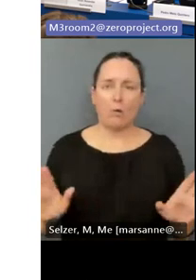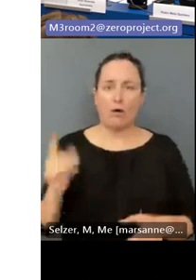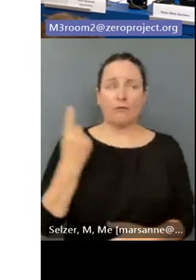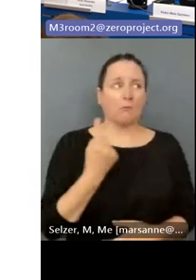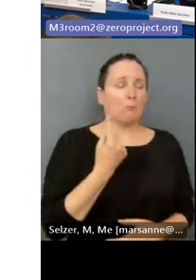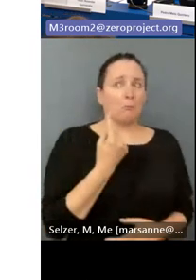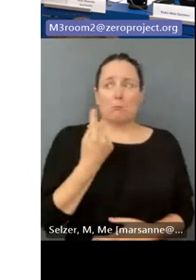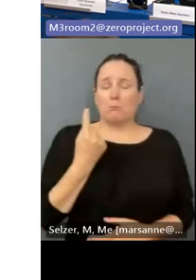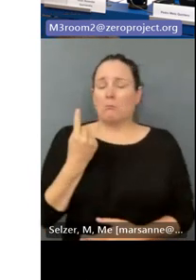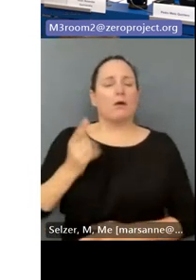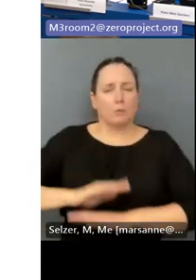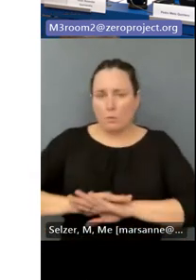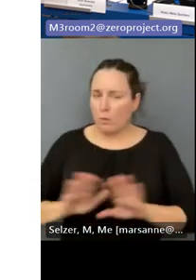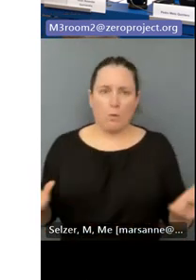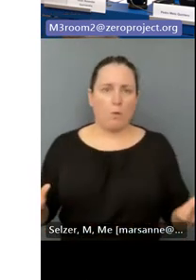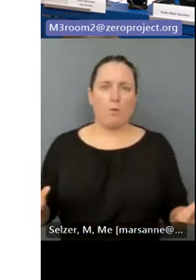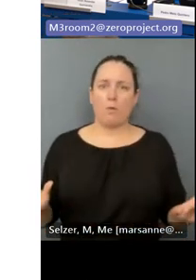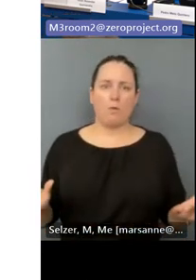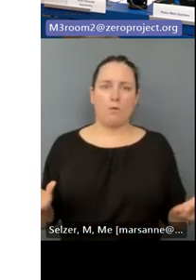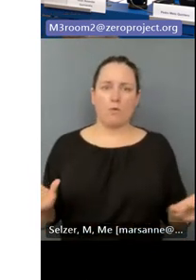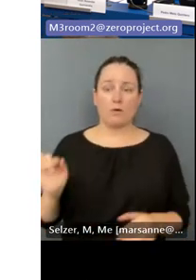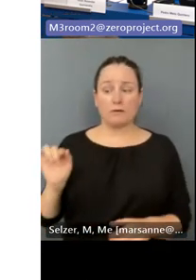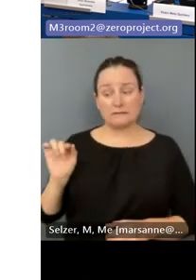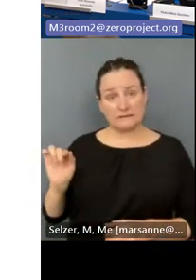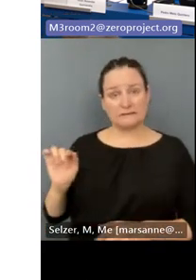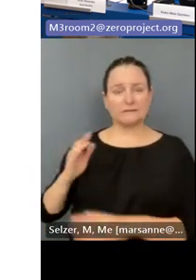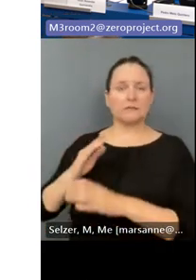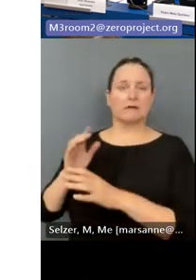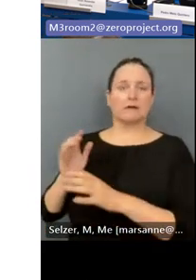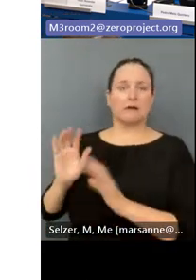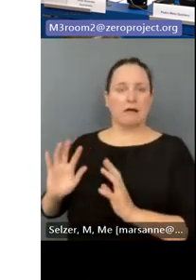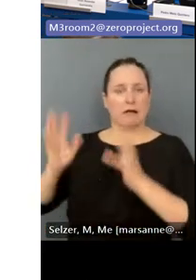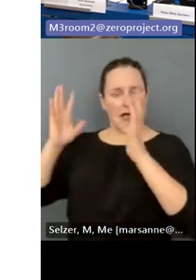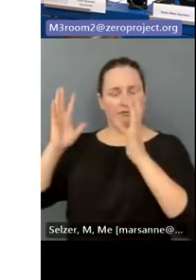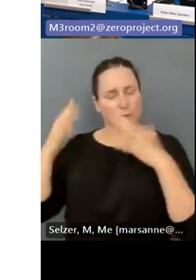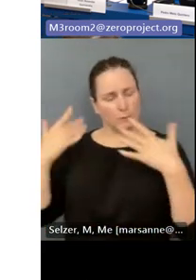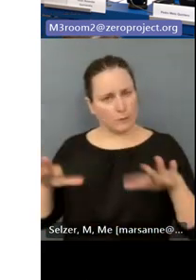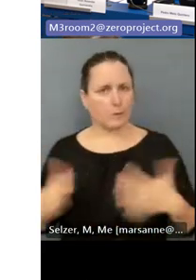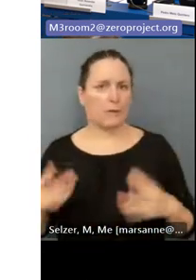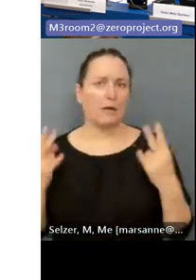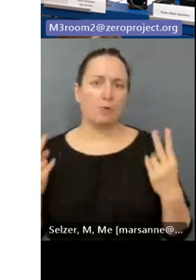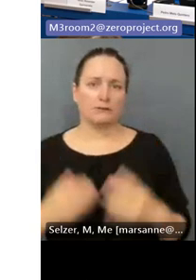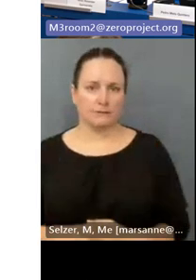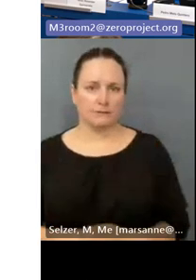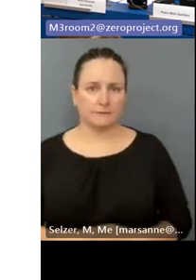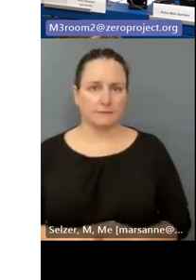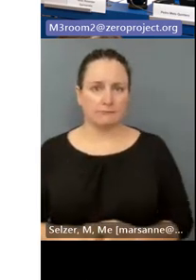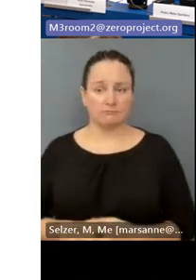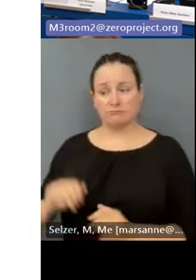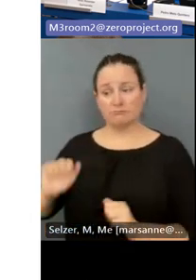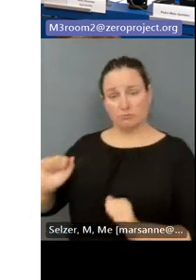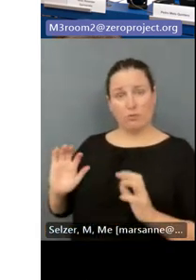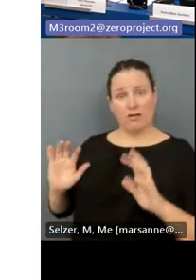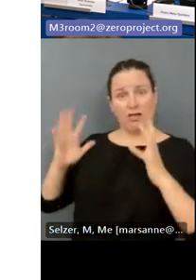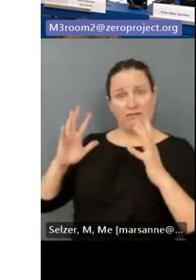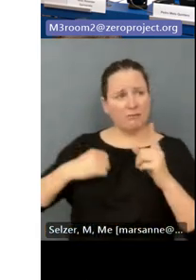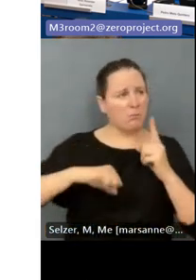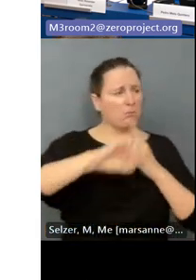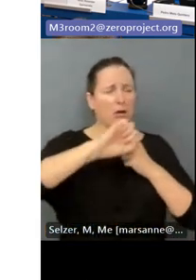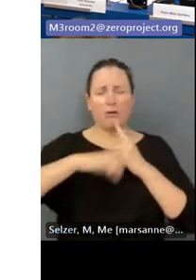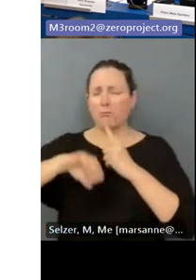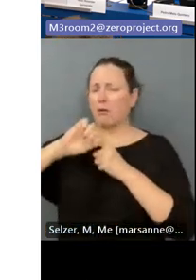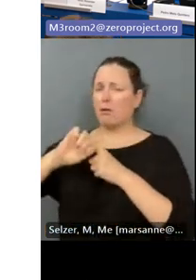any support like the women with disability lives. Violence is not destiny. We want that any